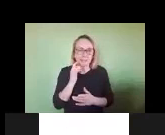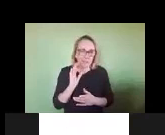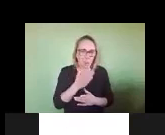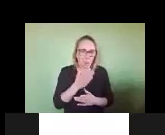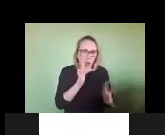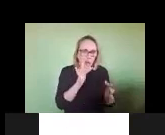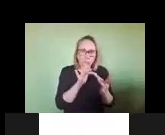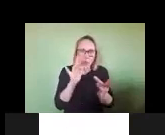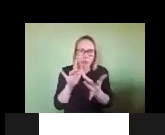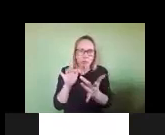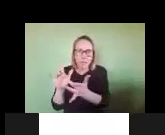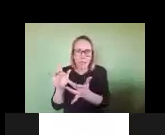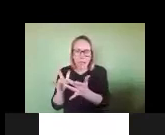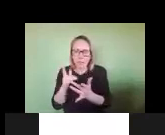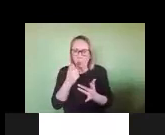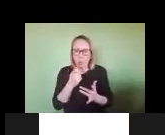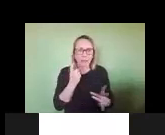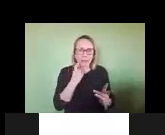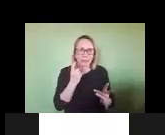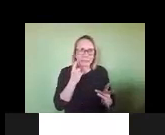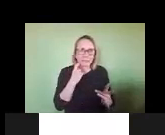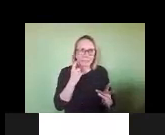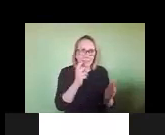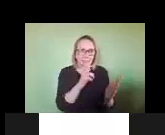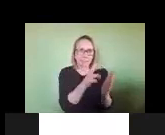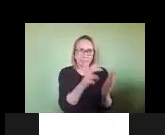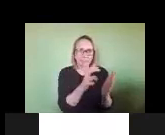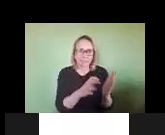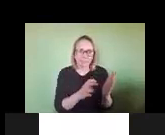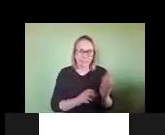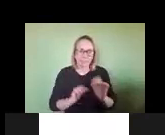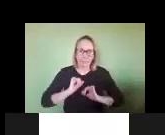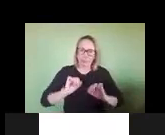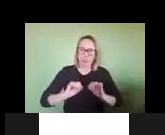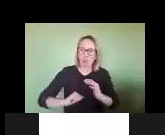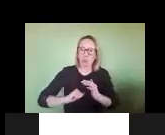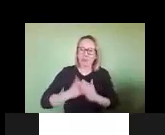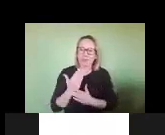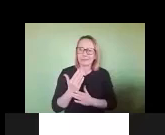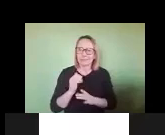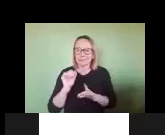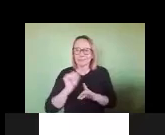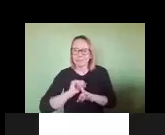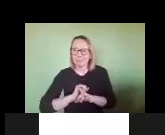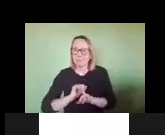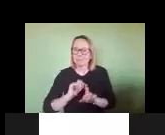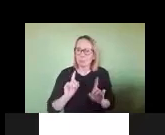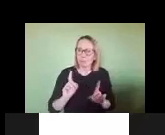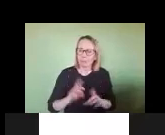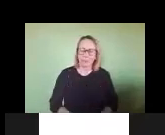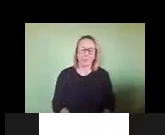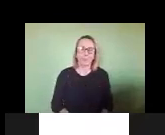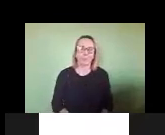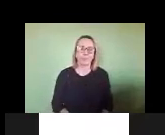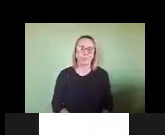interaction with our members and look at how their skills improve over time. So that's been another key success.